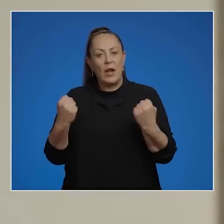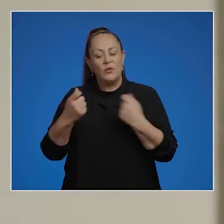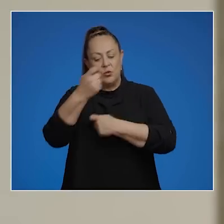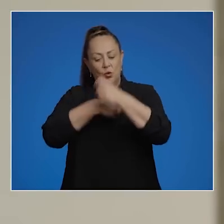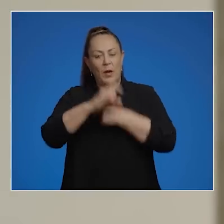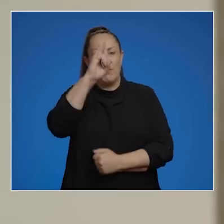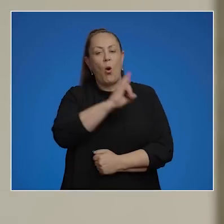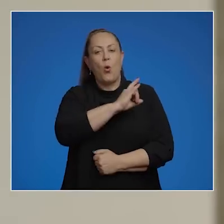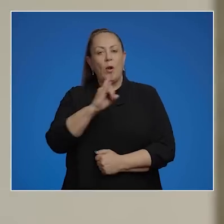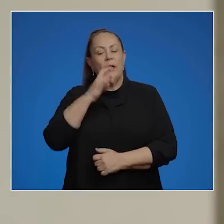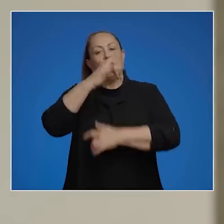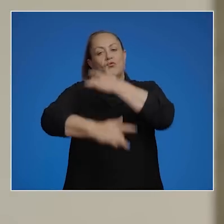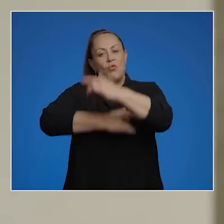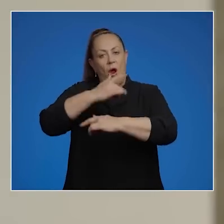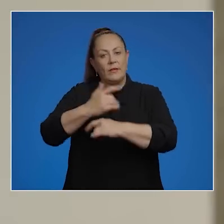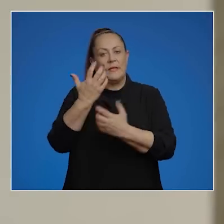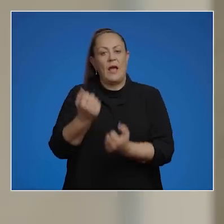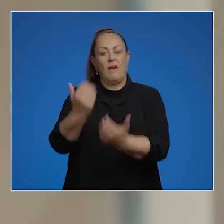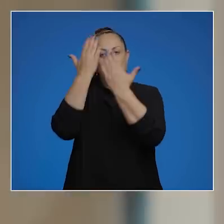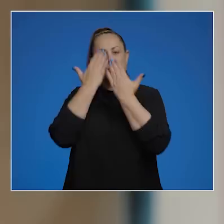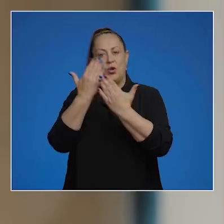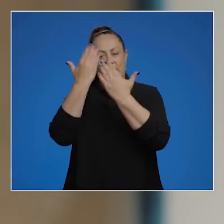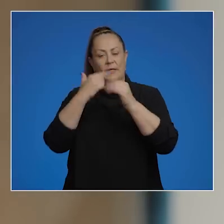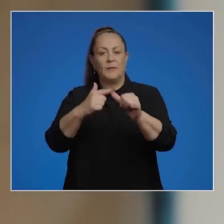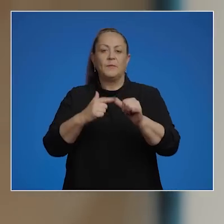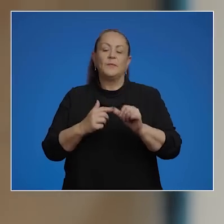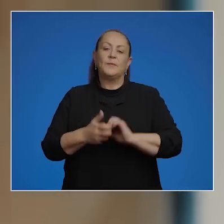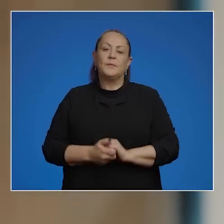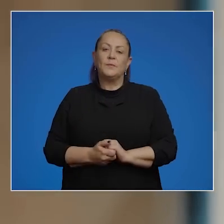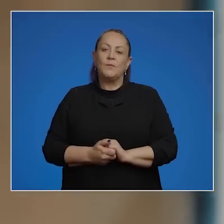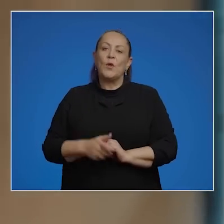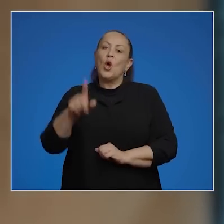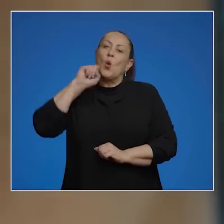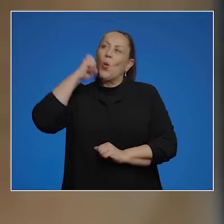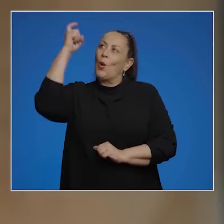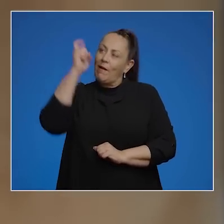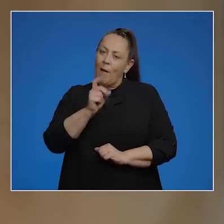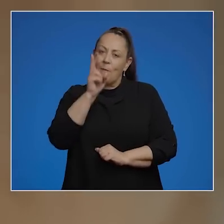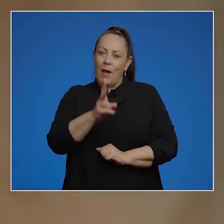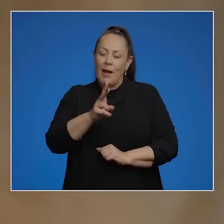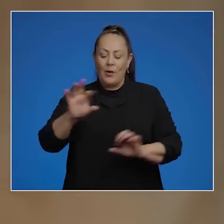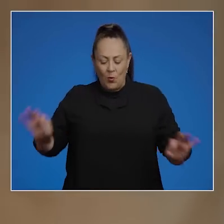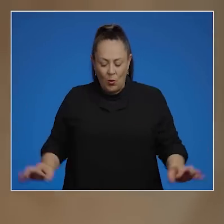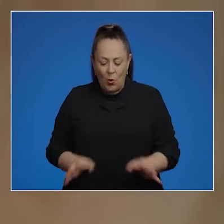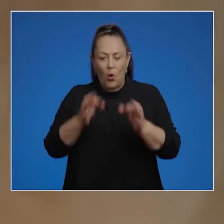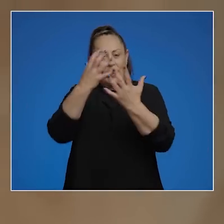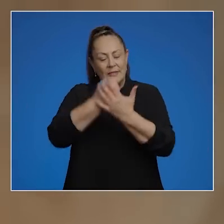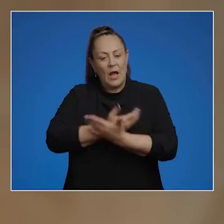Christ, have mercy. Christ, have mercy. You will come again in glory with salvation for your people.